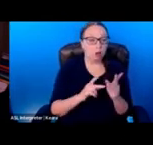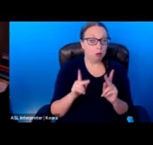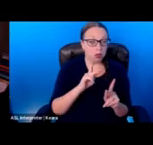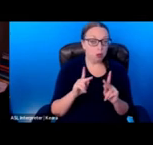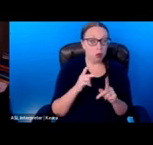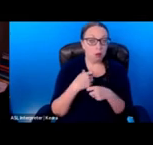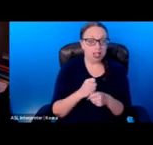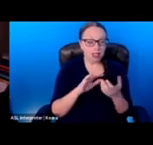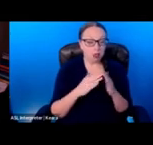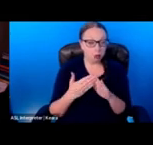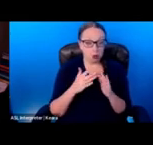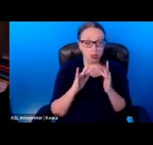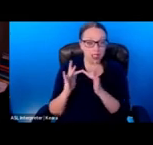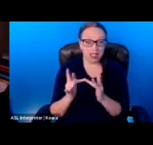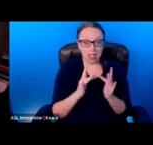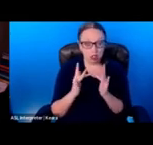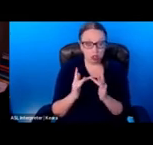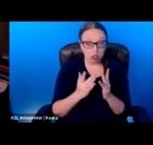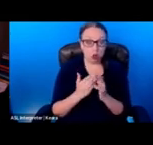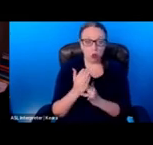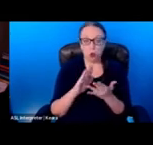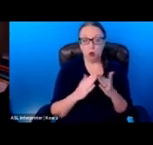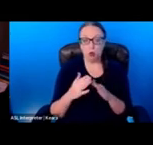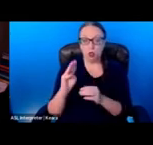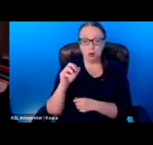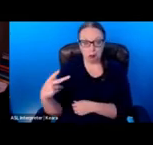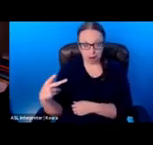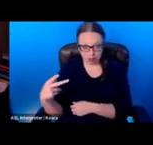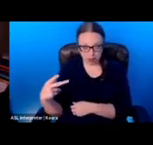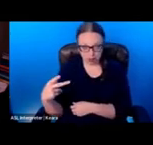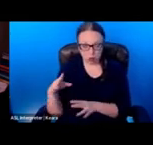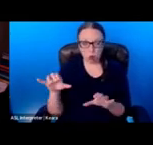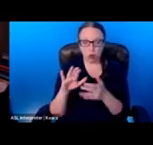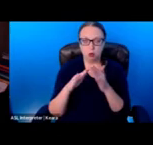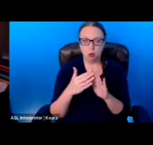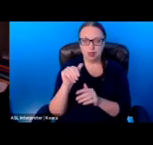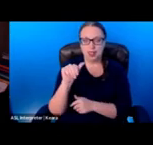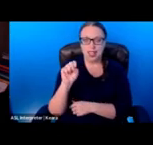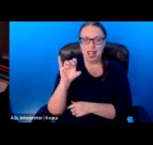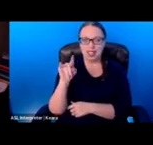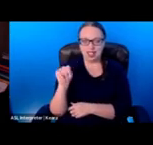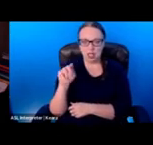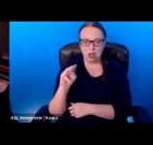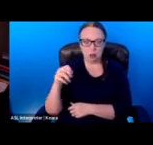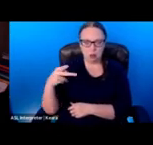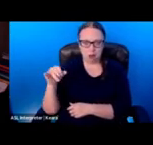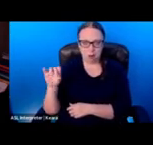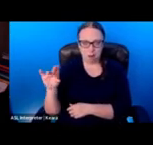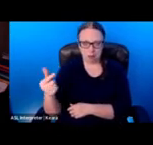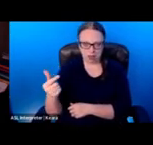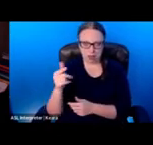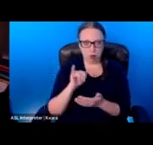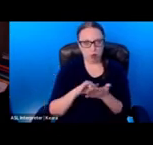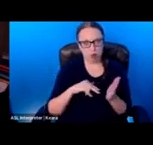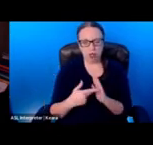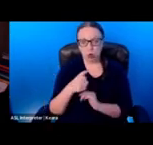connections through community mapping. We do community asset mapping. So that's about who are you?